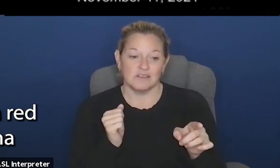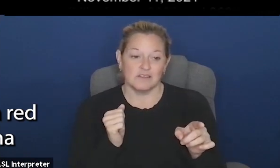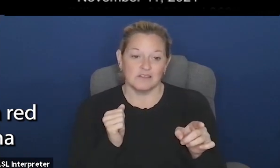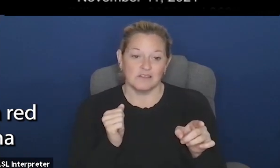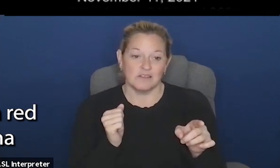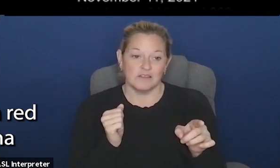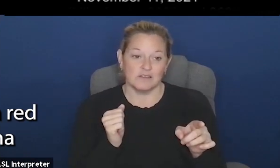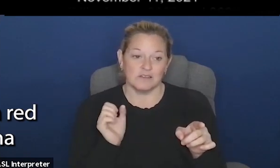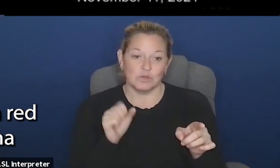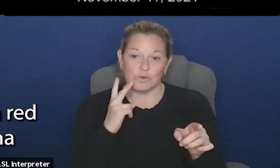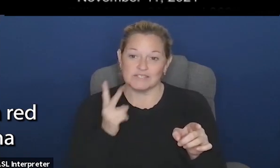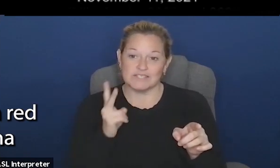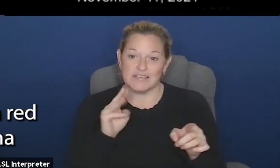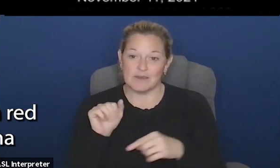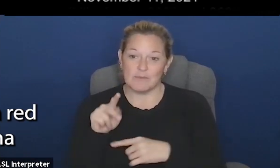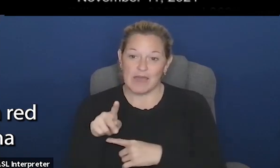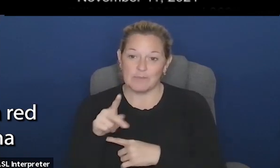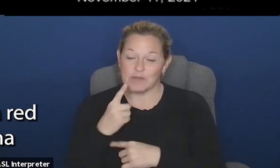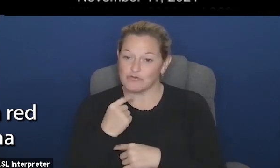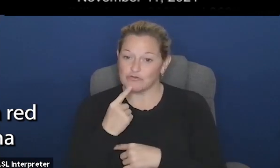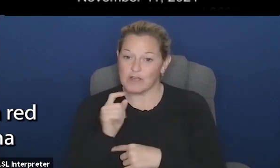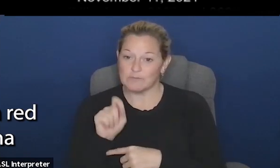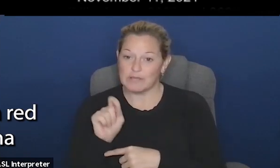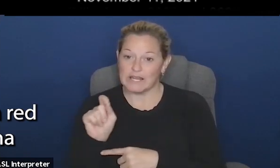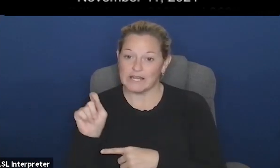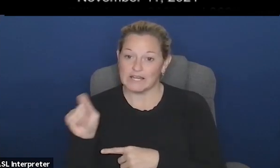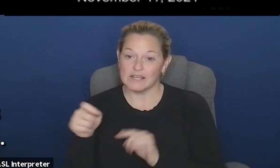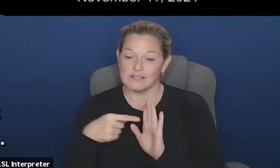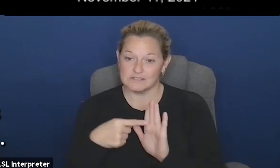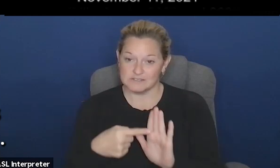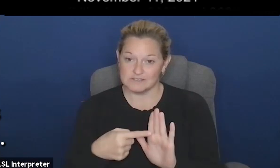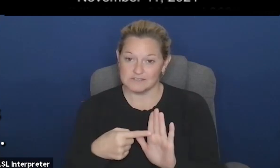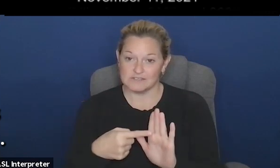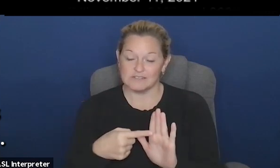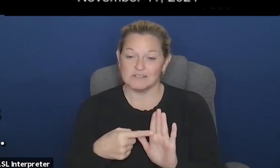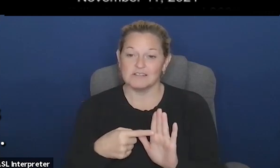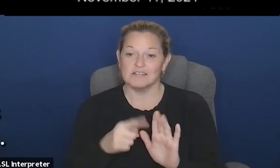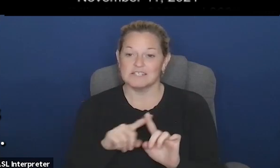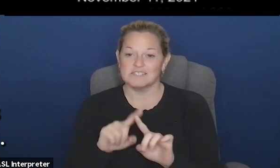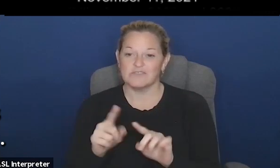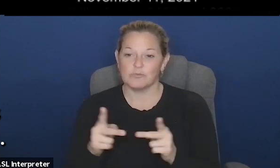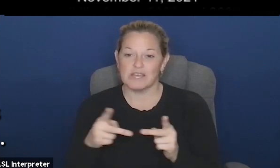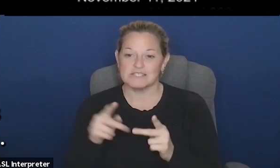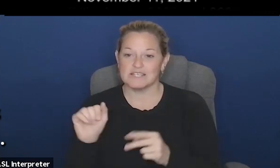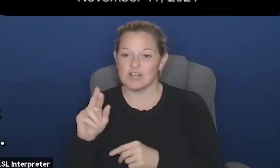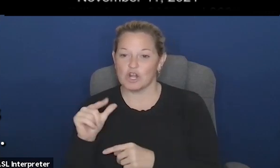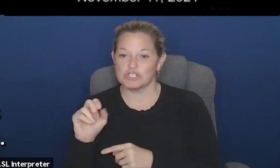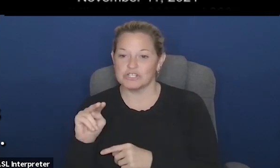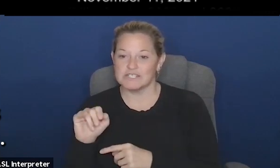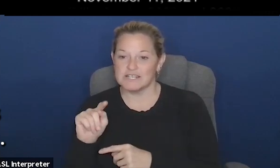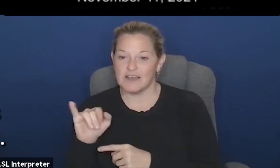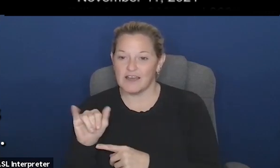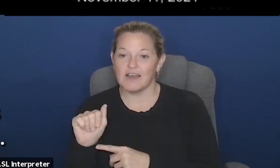with red pins showing spots across Argentina, and then blue pins showing spots that